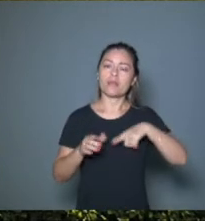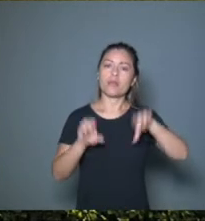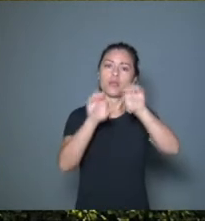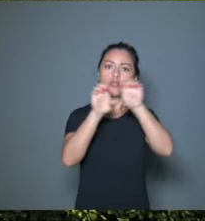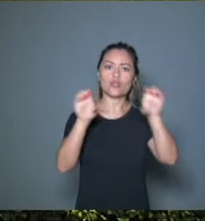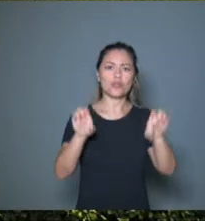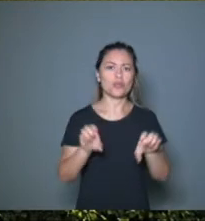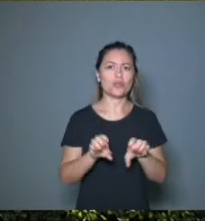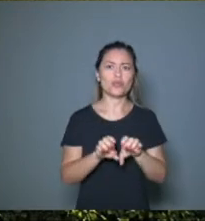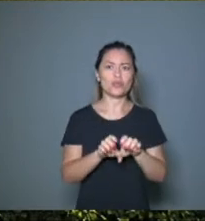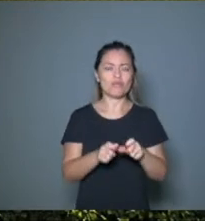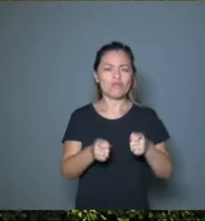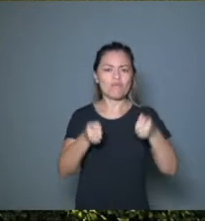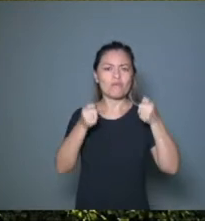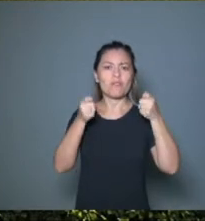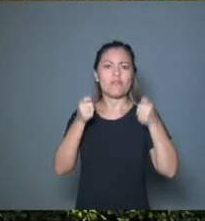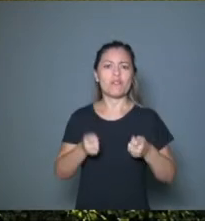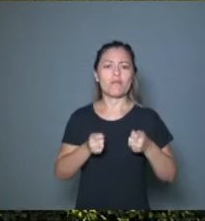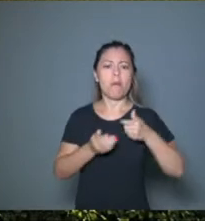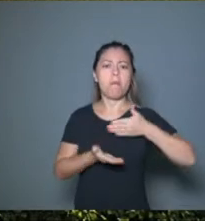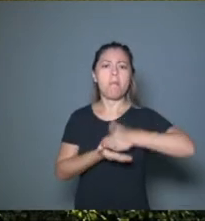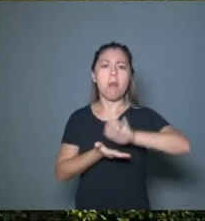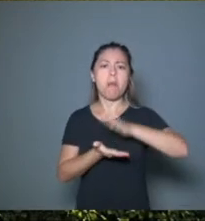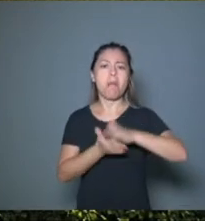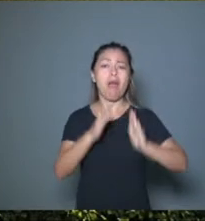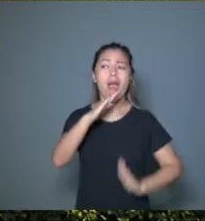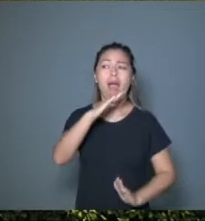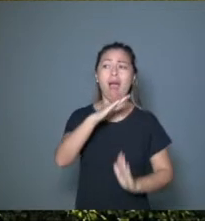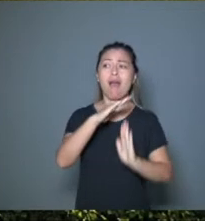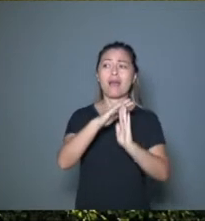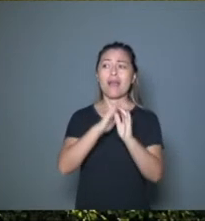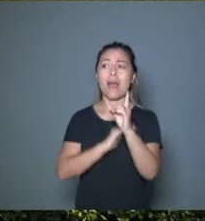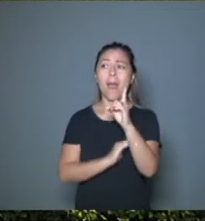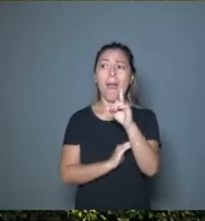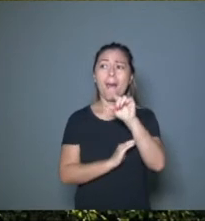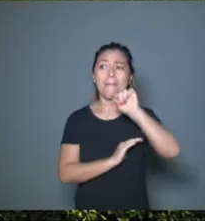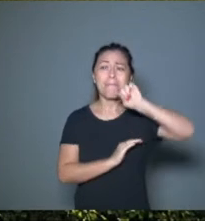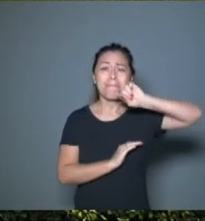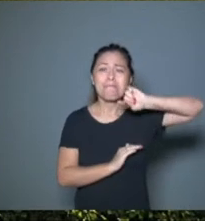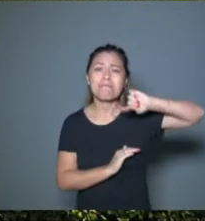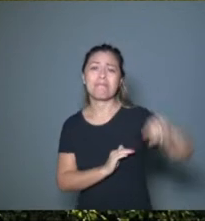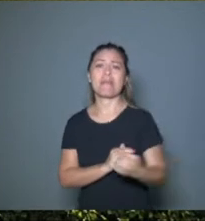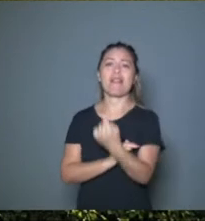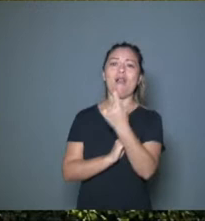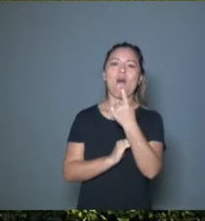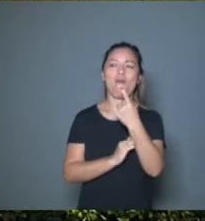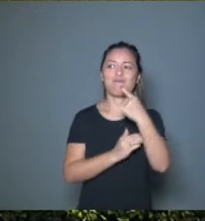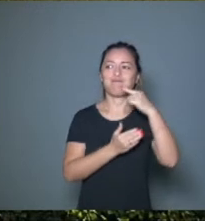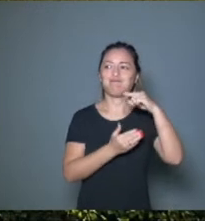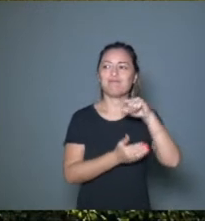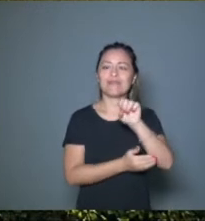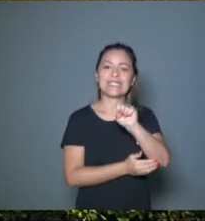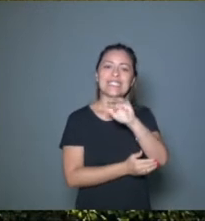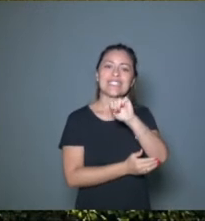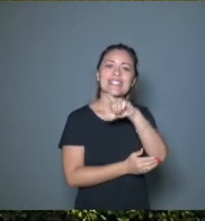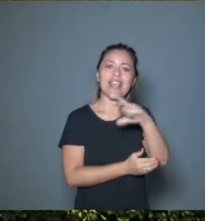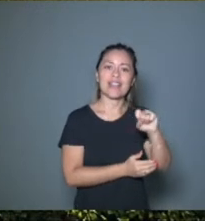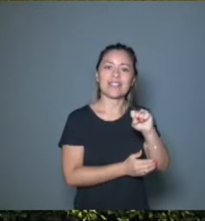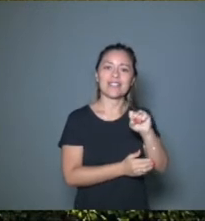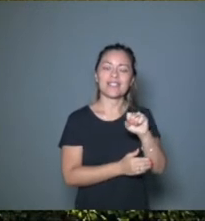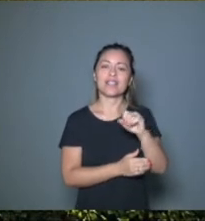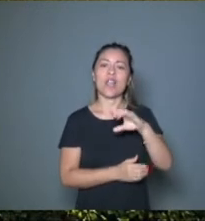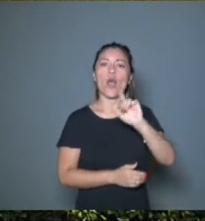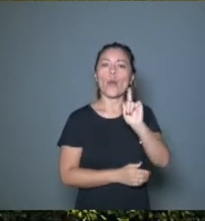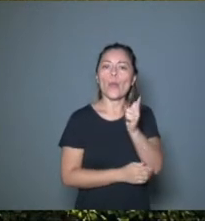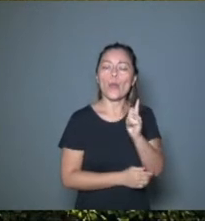today. We can produce up to 1.3 million bags of seeds in the original projects